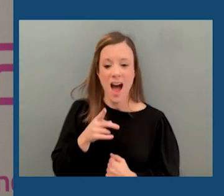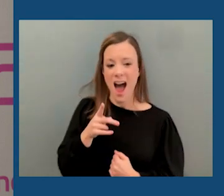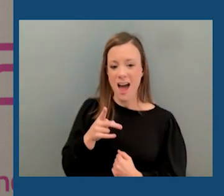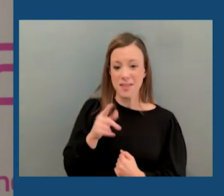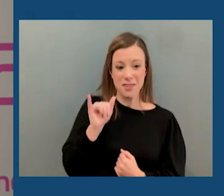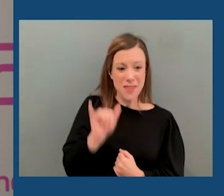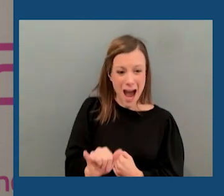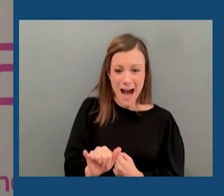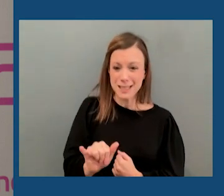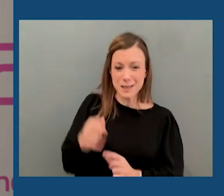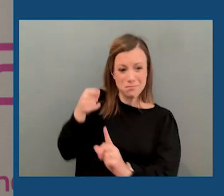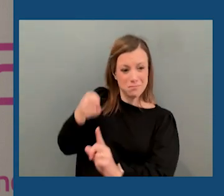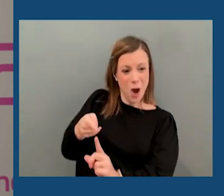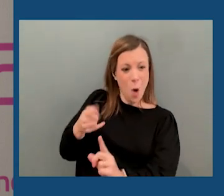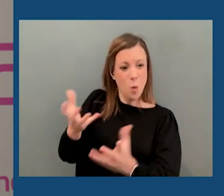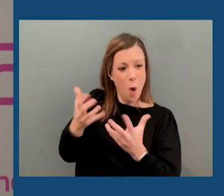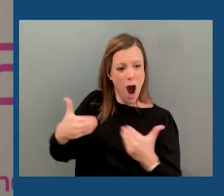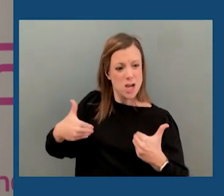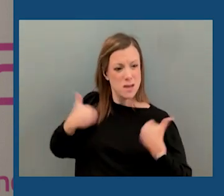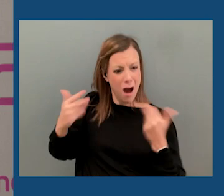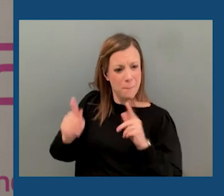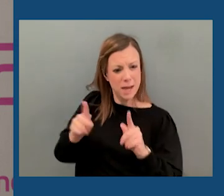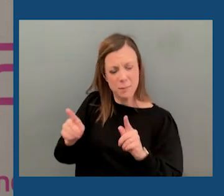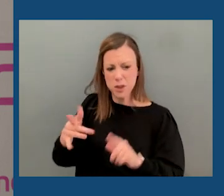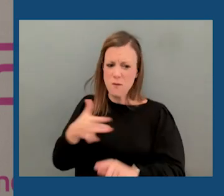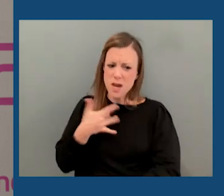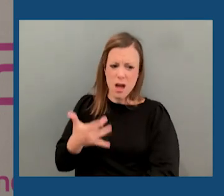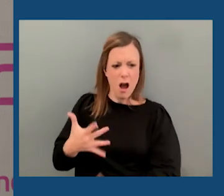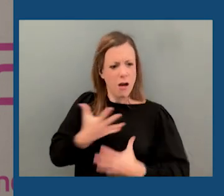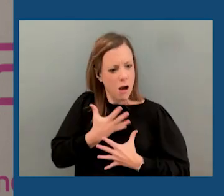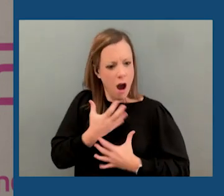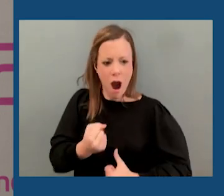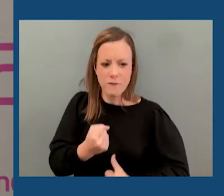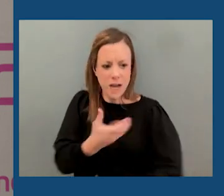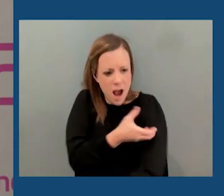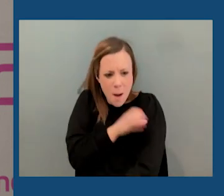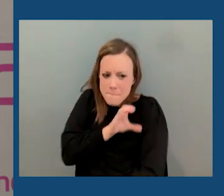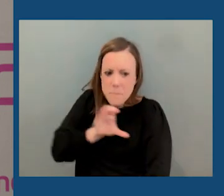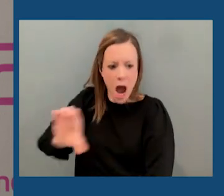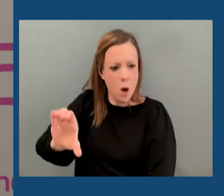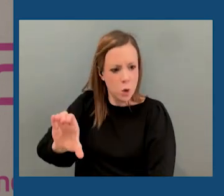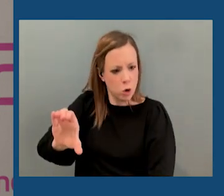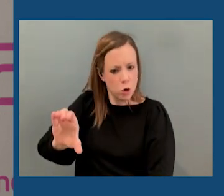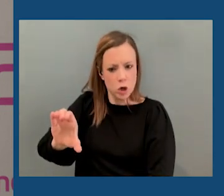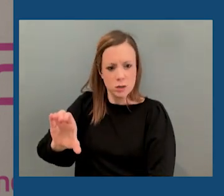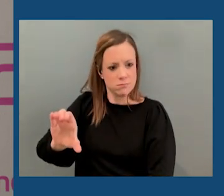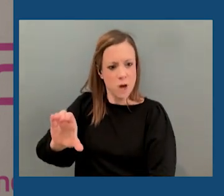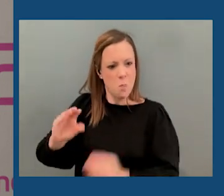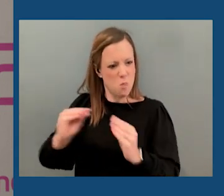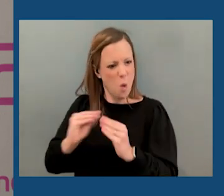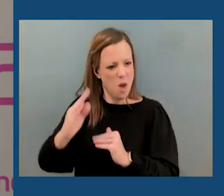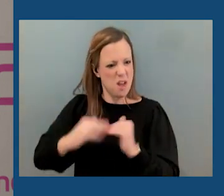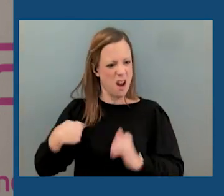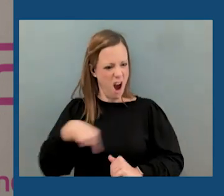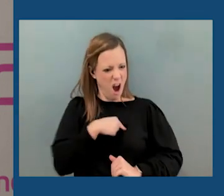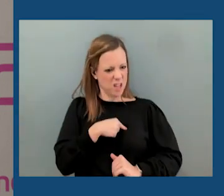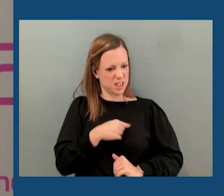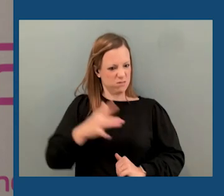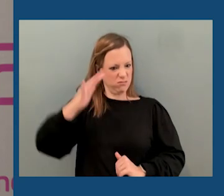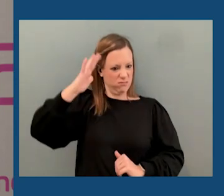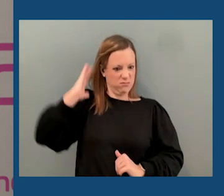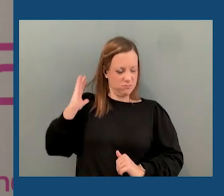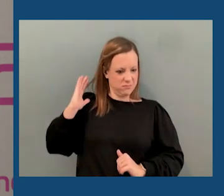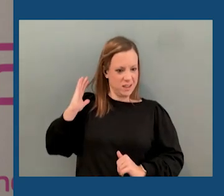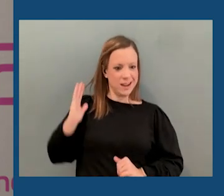people will be more confident and empowered than we ever were at their age. Sex education can ensure that all young